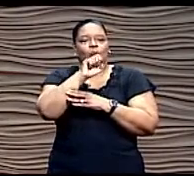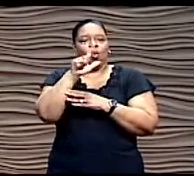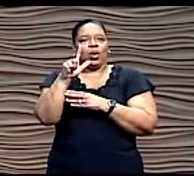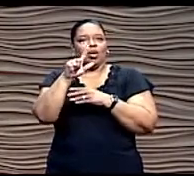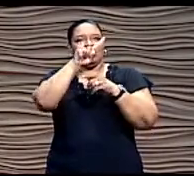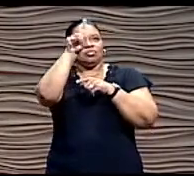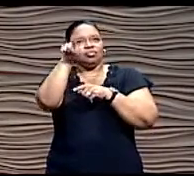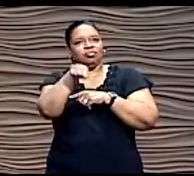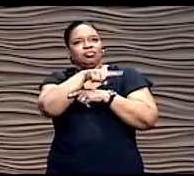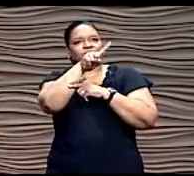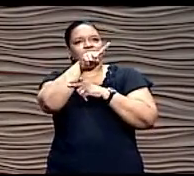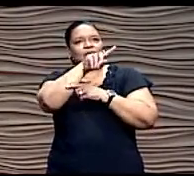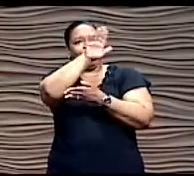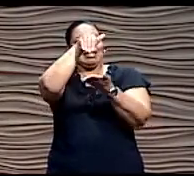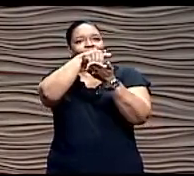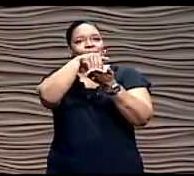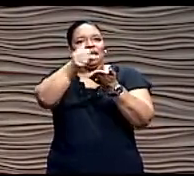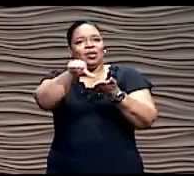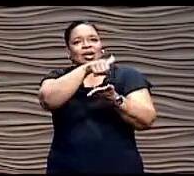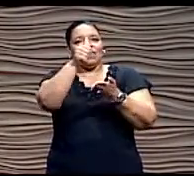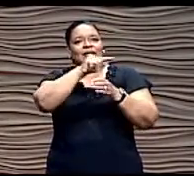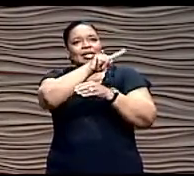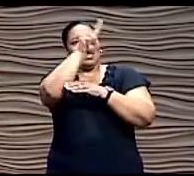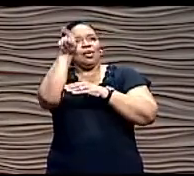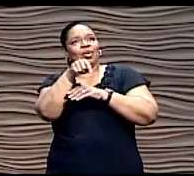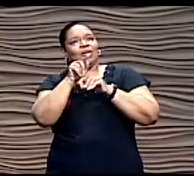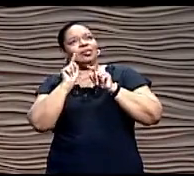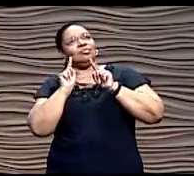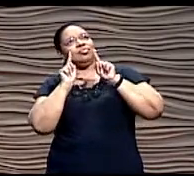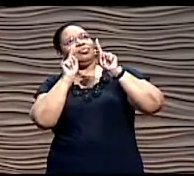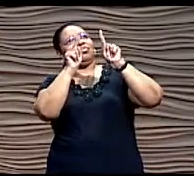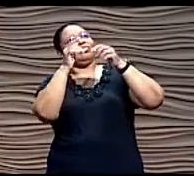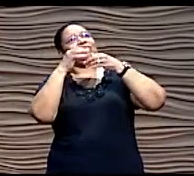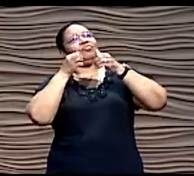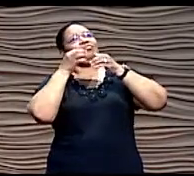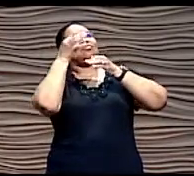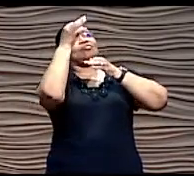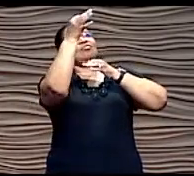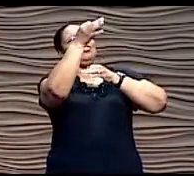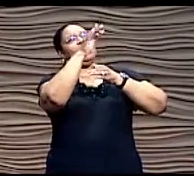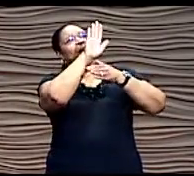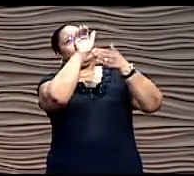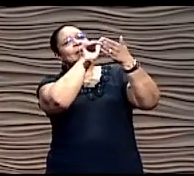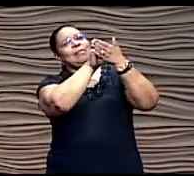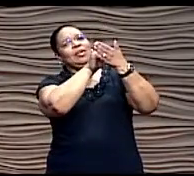in the middle of a wheel, way up in the middle of an air.